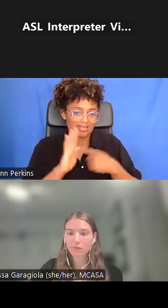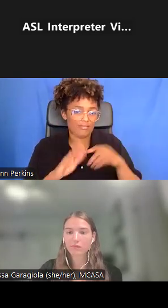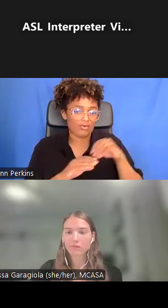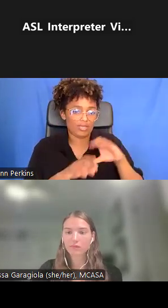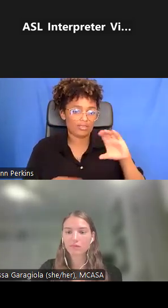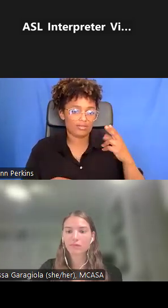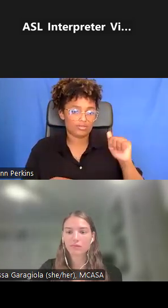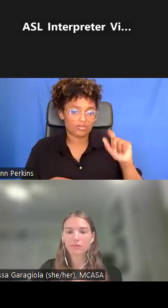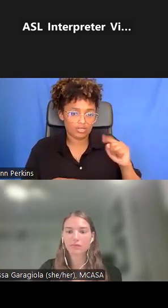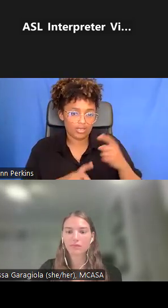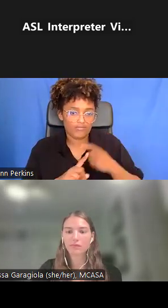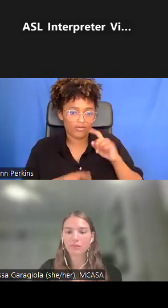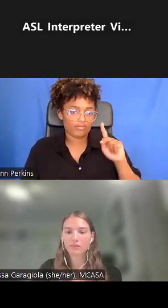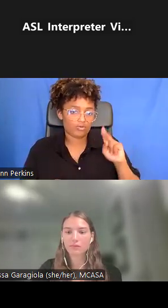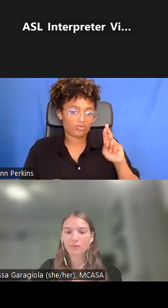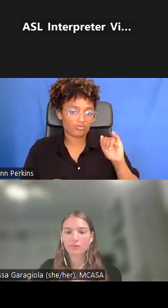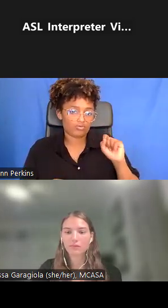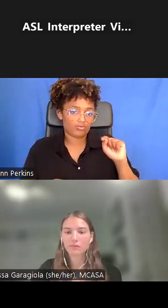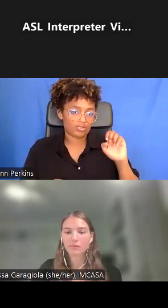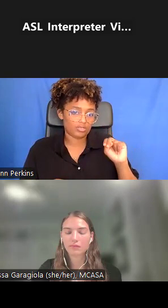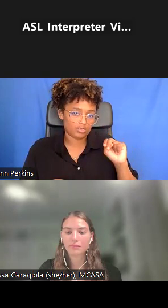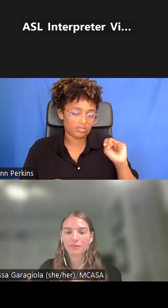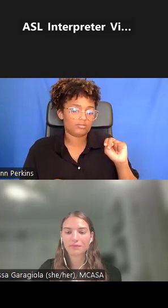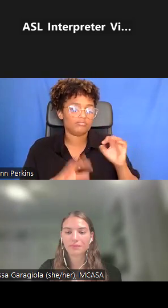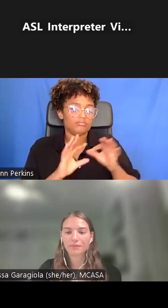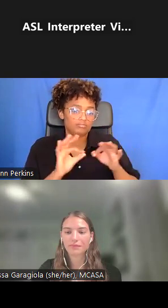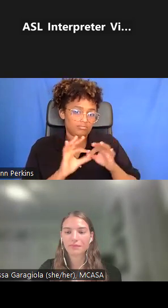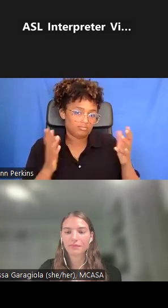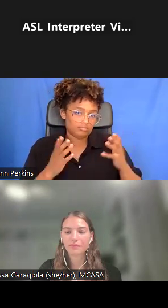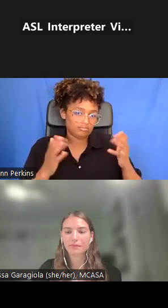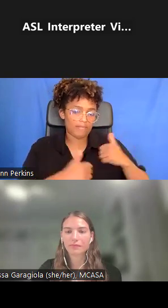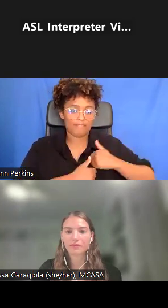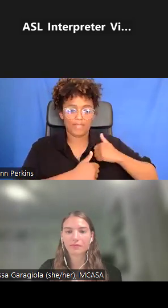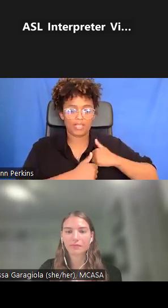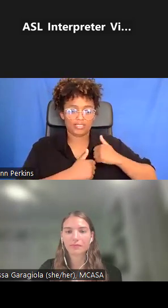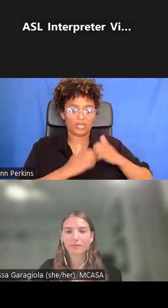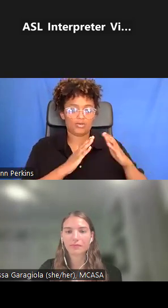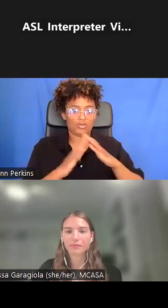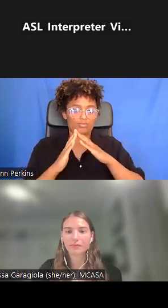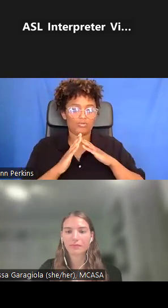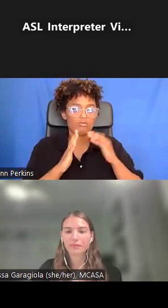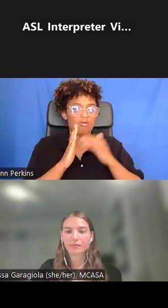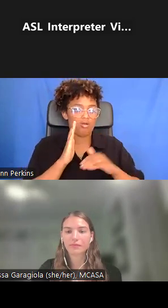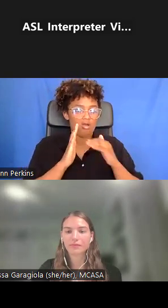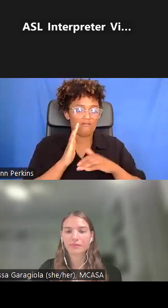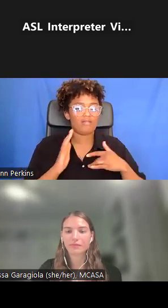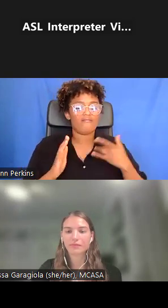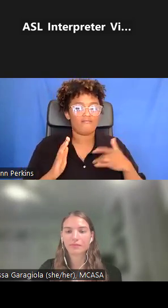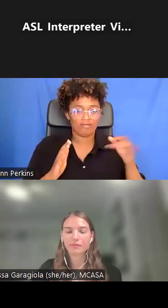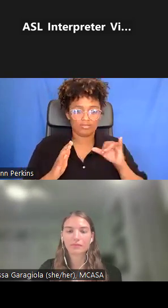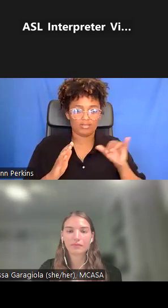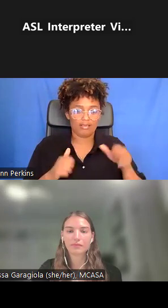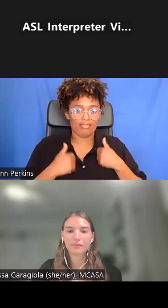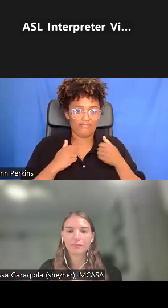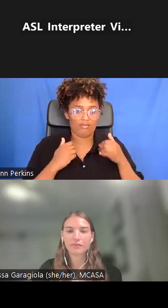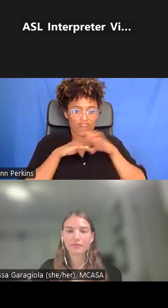from Kristen. She talks about military communities that they're often like living in a fishbowl. So you see everyone everywhere all